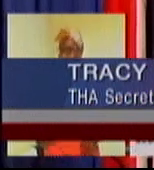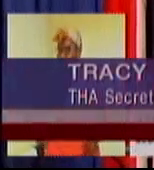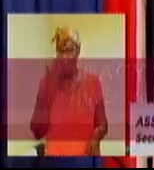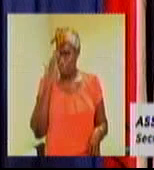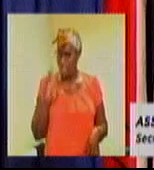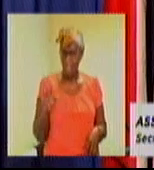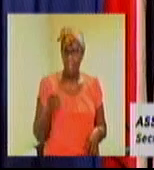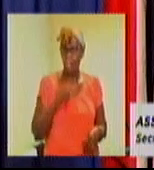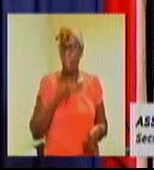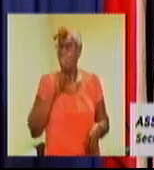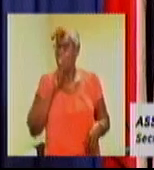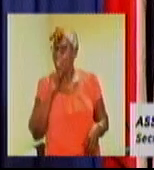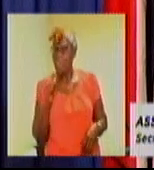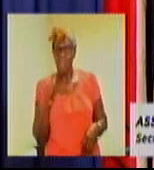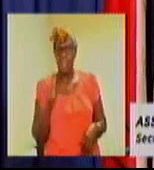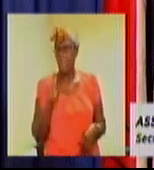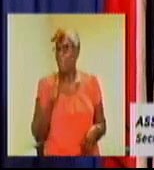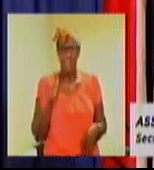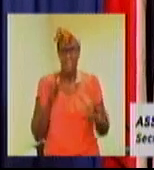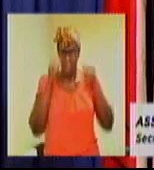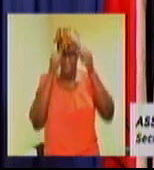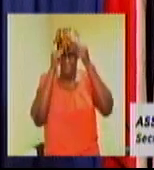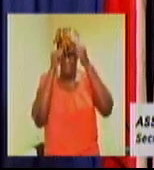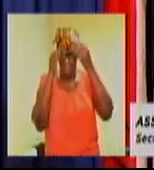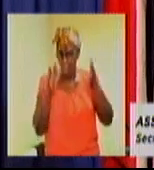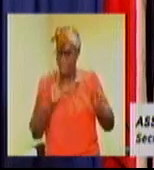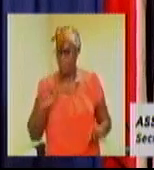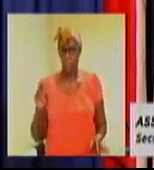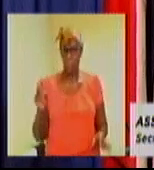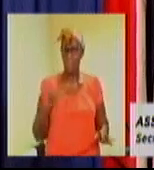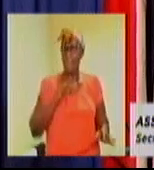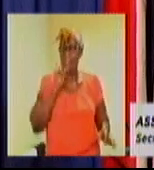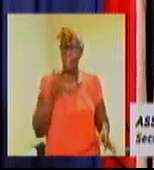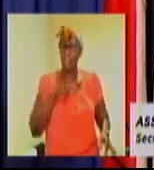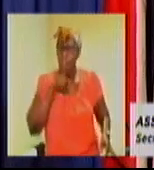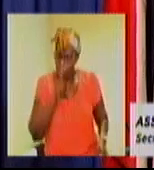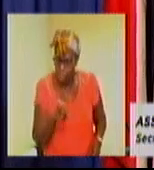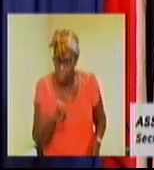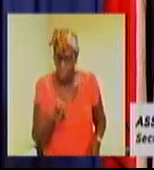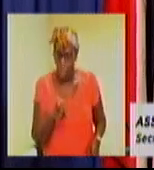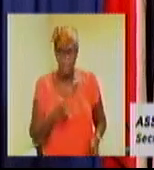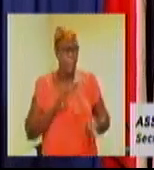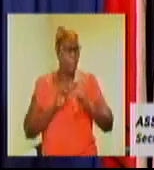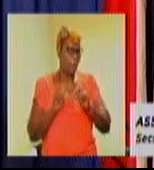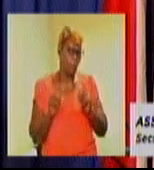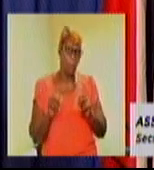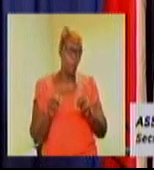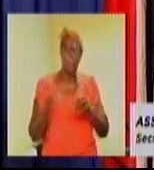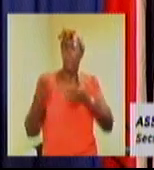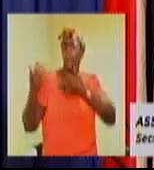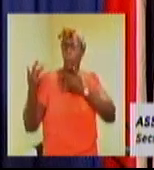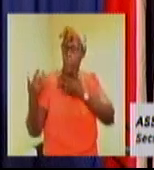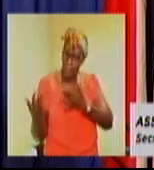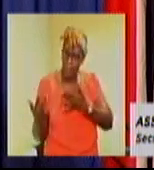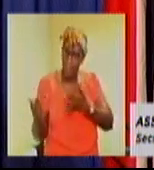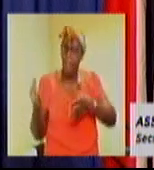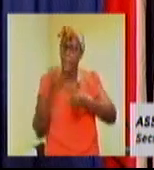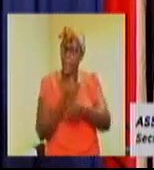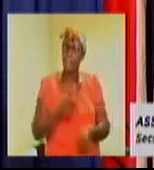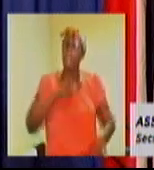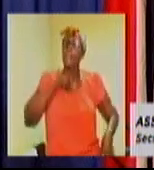and to not continue to buy into the fake news that is out there. And I've been listening to all sorts of